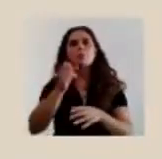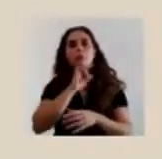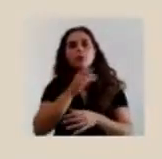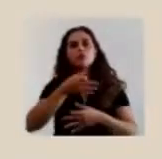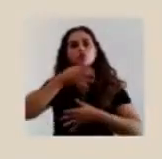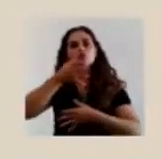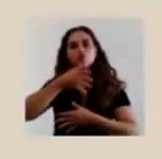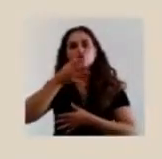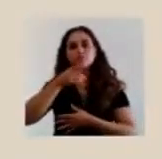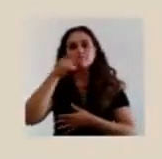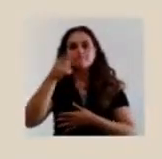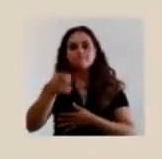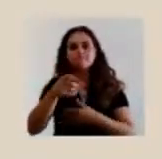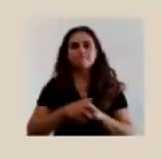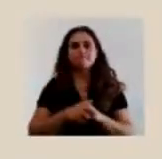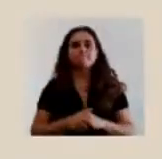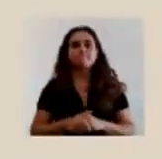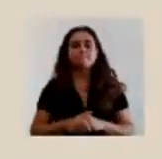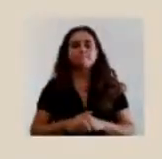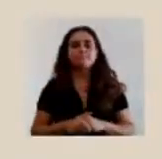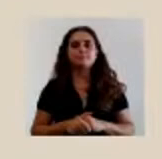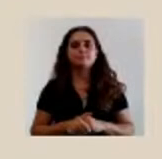that. So what's in store?